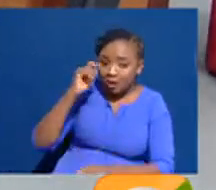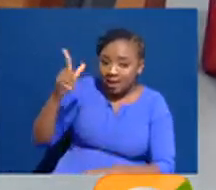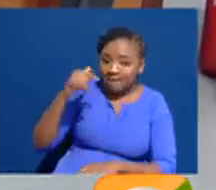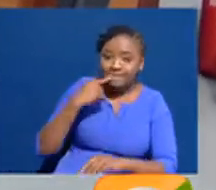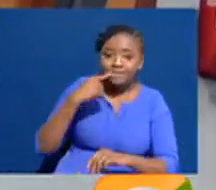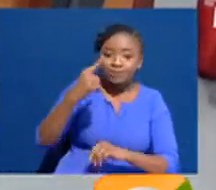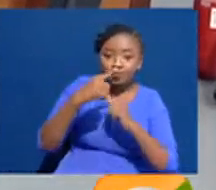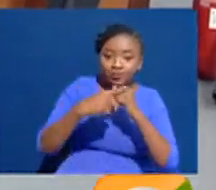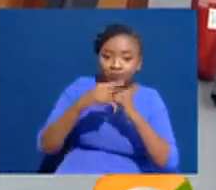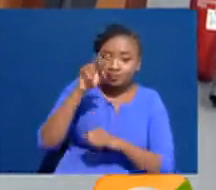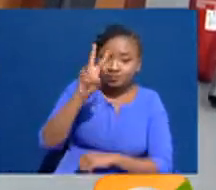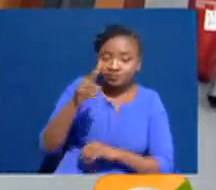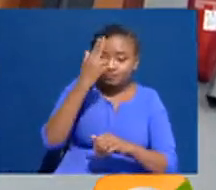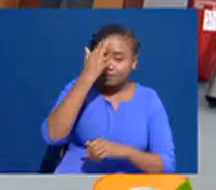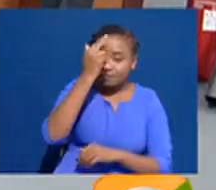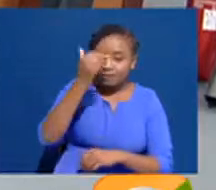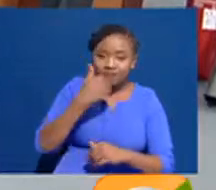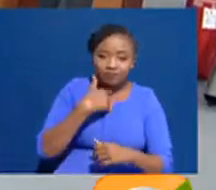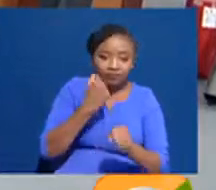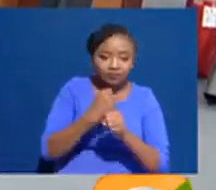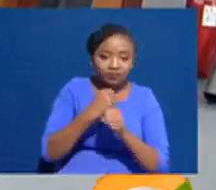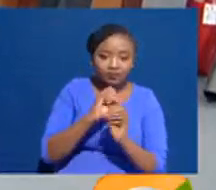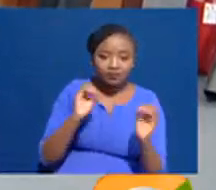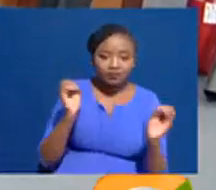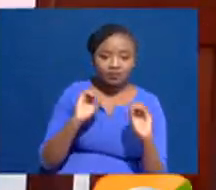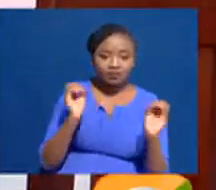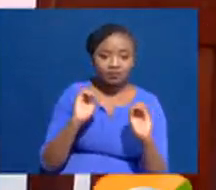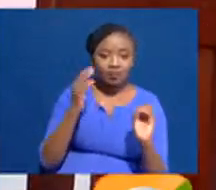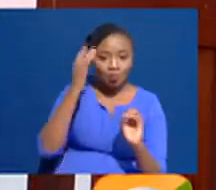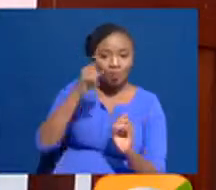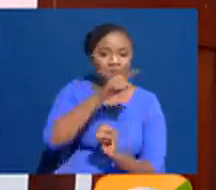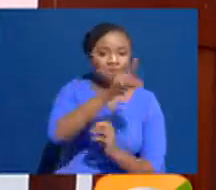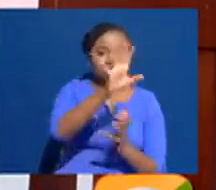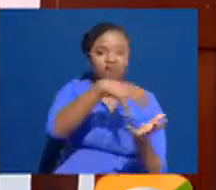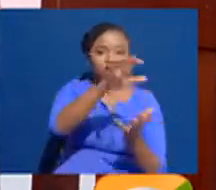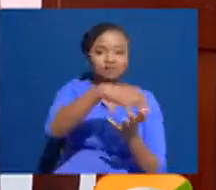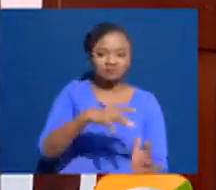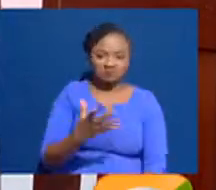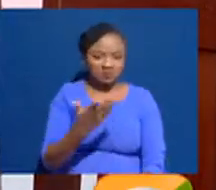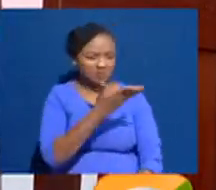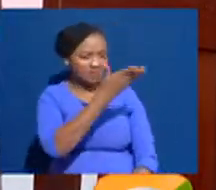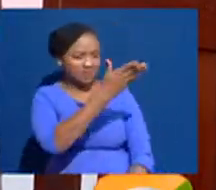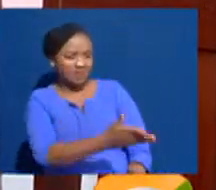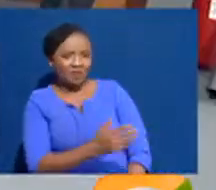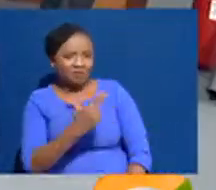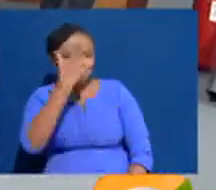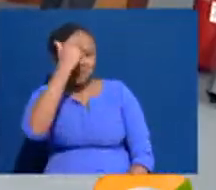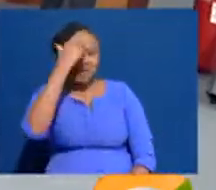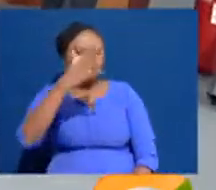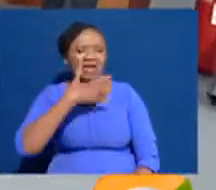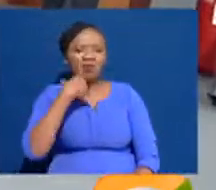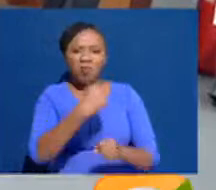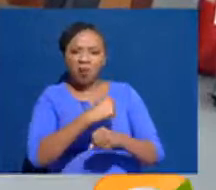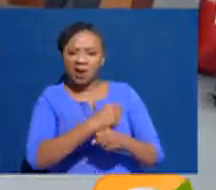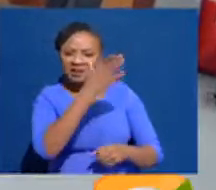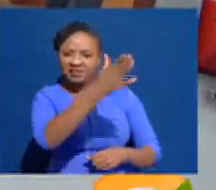162 Masais do not have jobs because Eastmart no, is closed. Give me a break. No, wait. Masais don't want